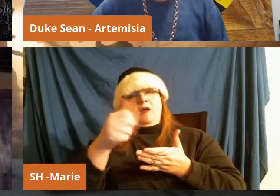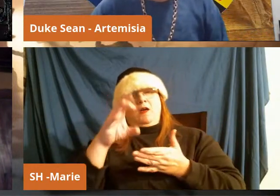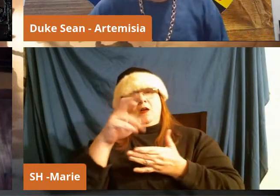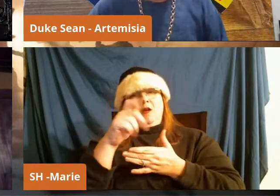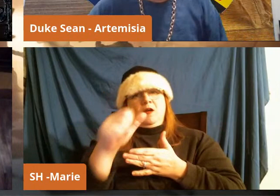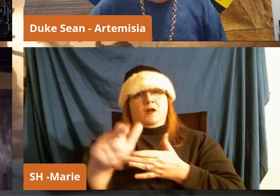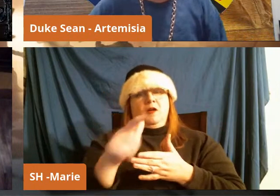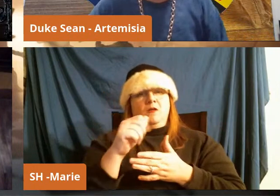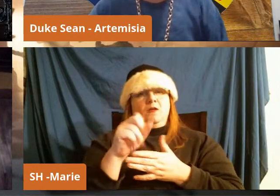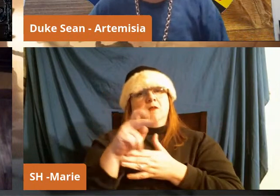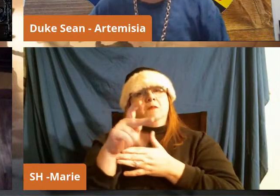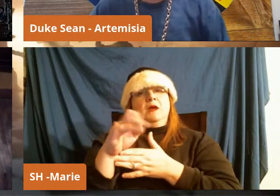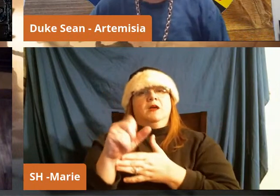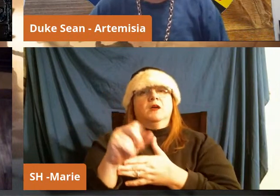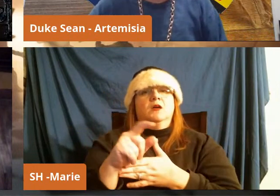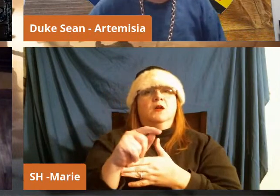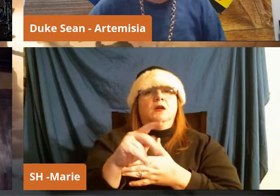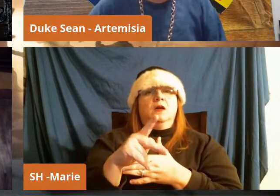that we sponsor,